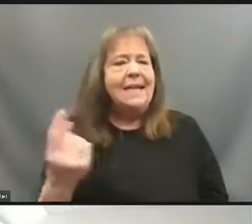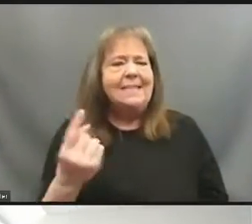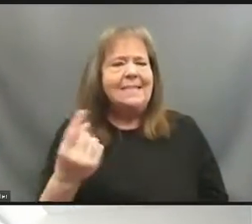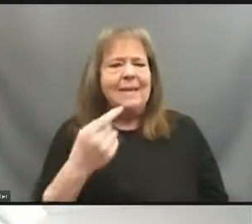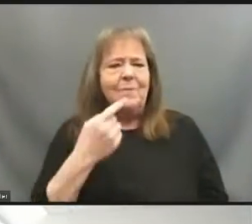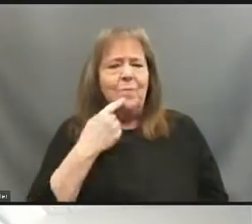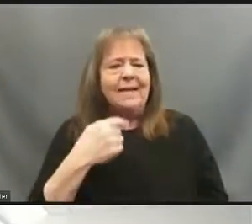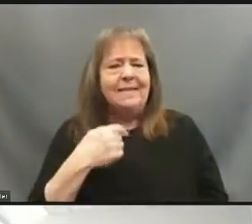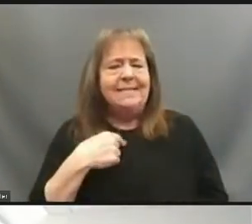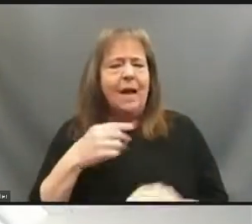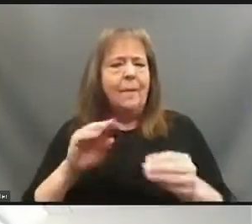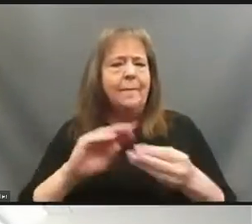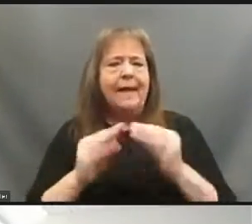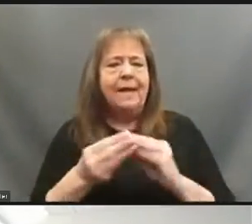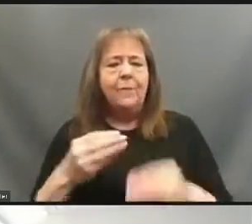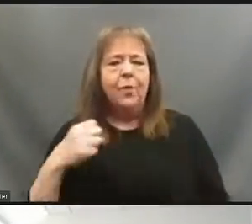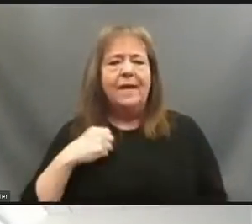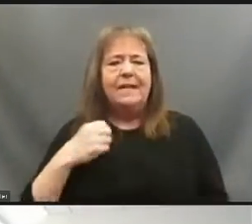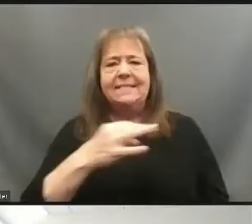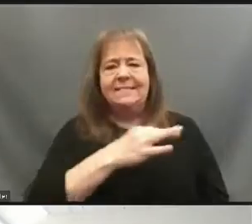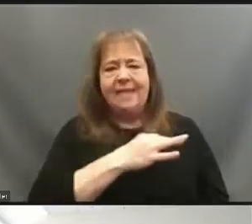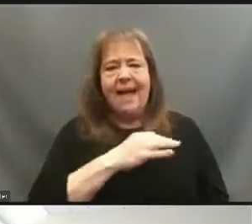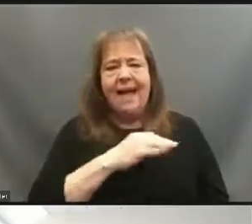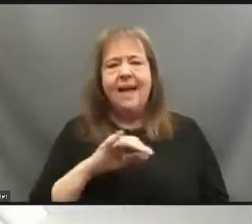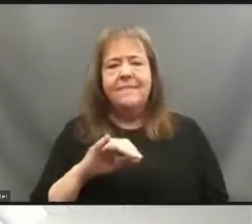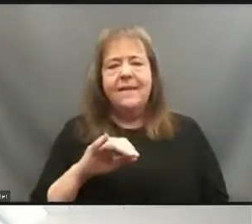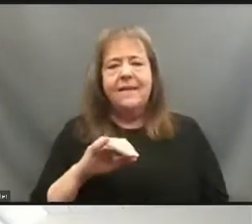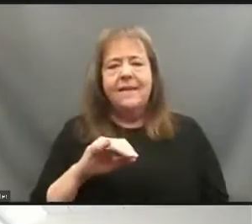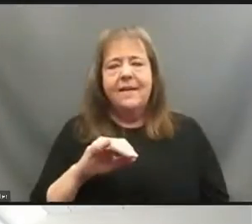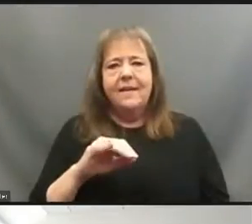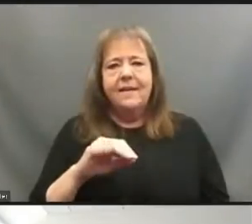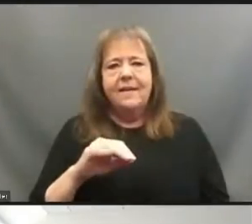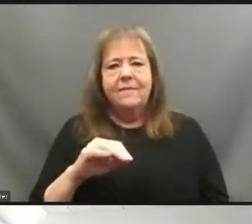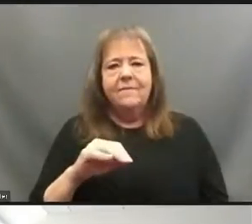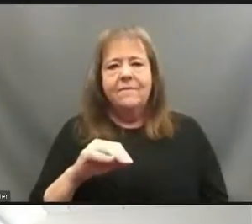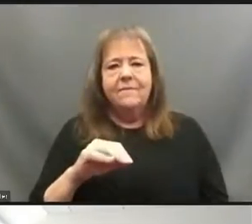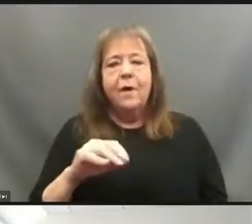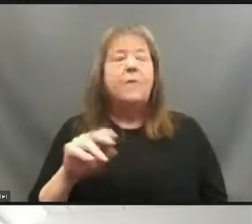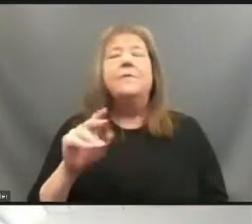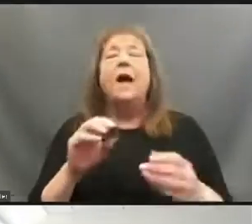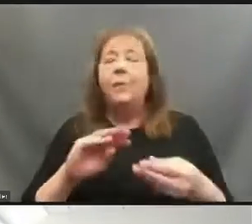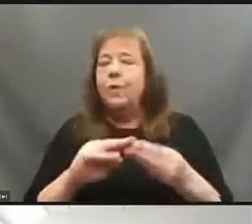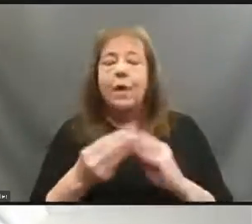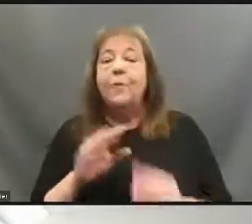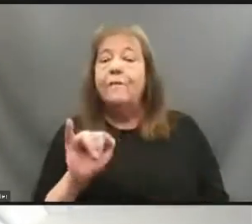approximate numbers of staffed ICU beds that are available now?